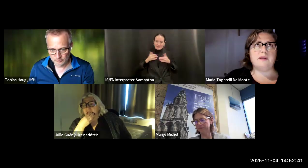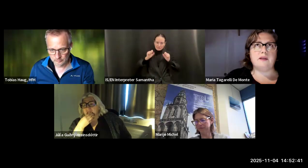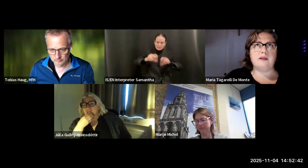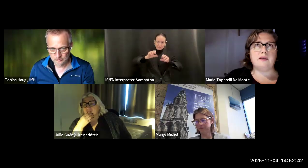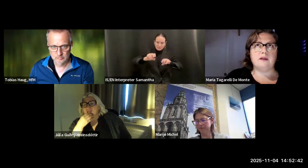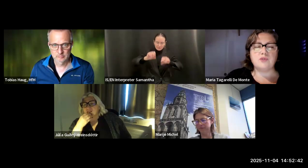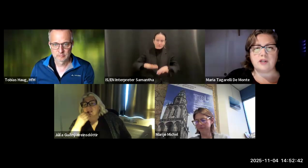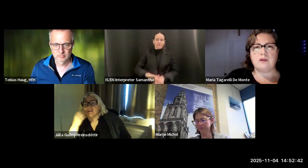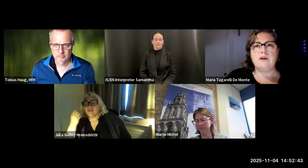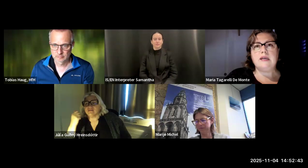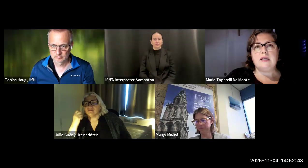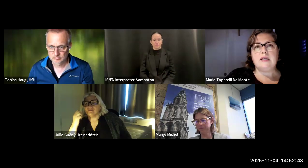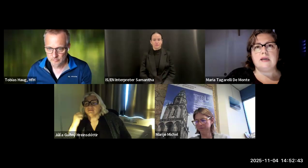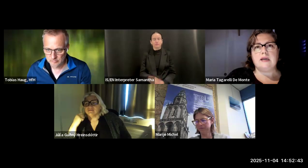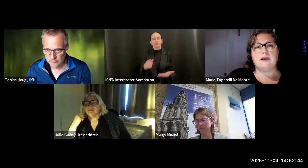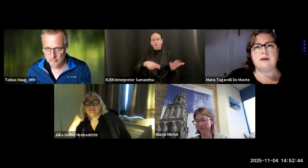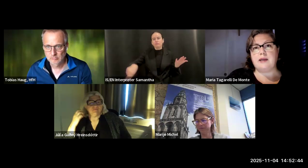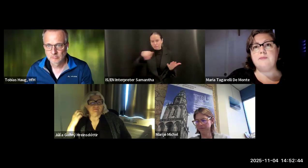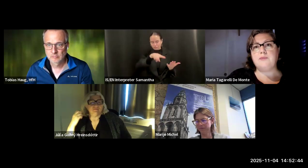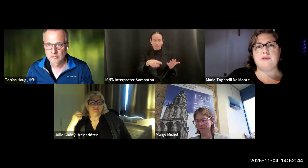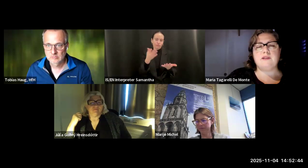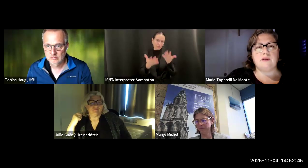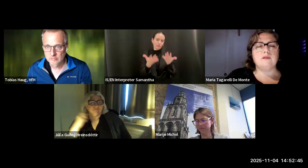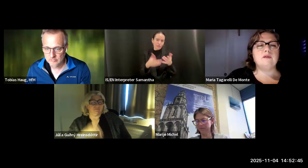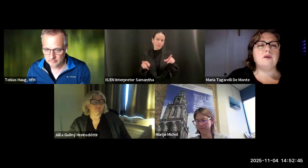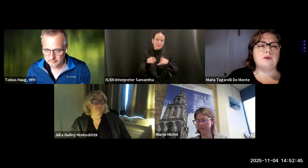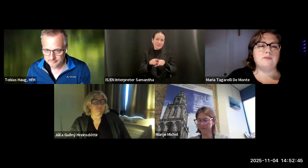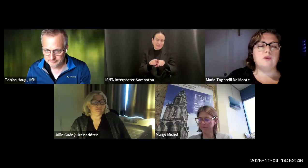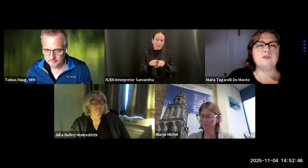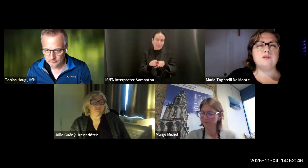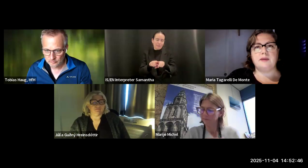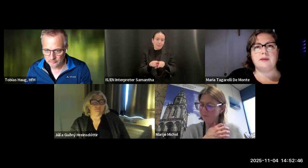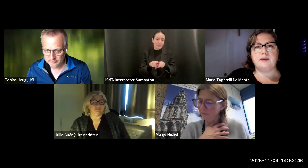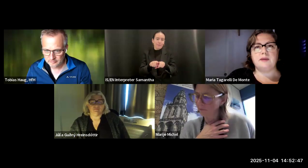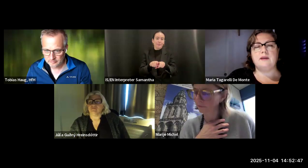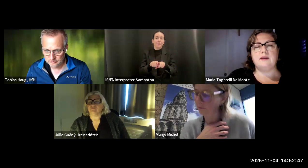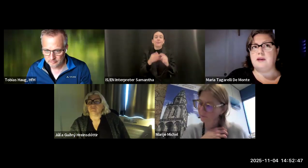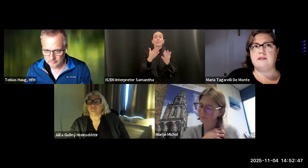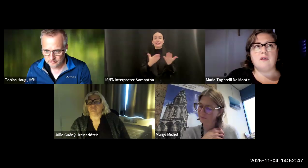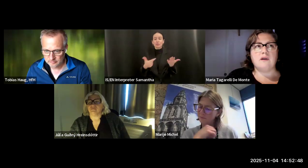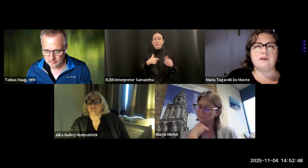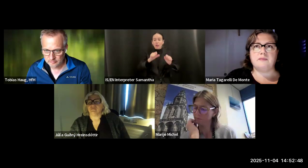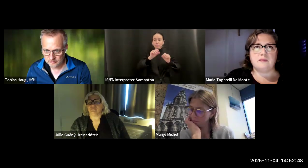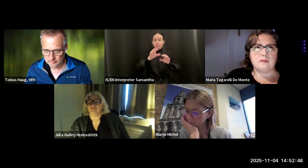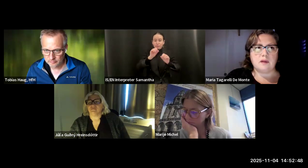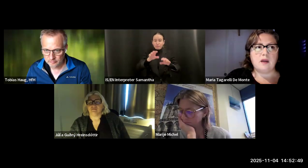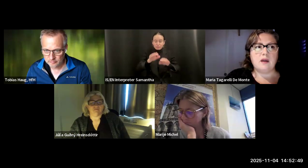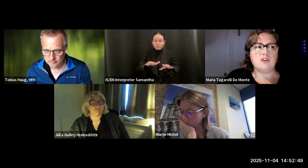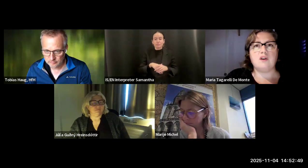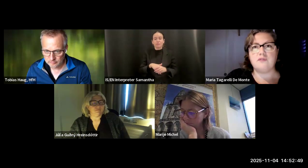you probably also share, in my input materials would mostly be based